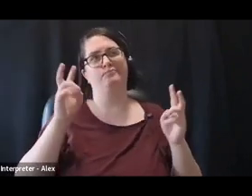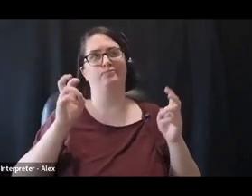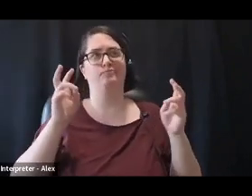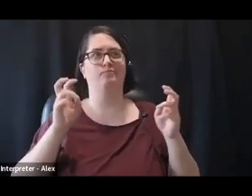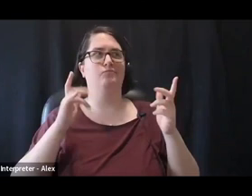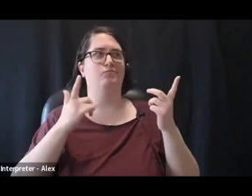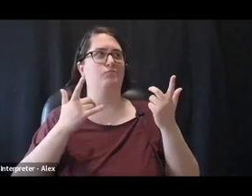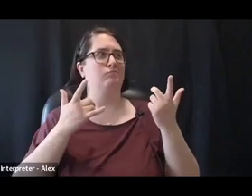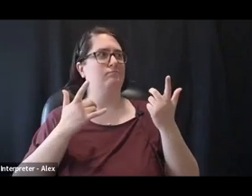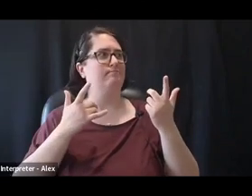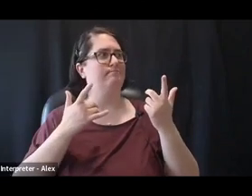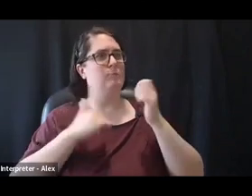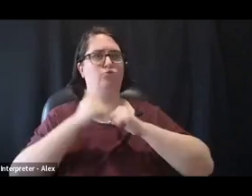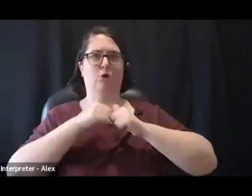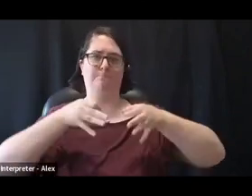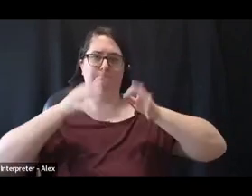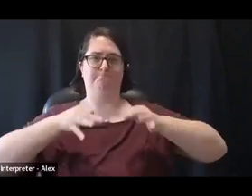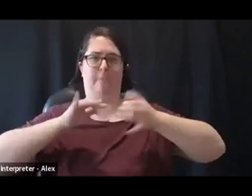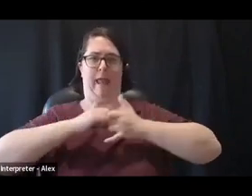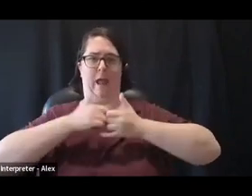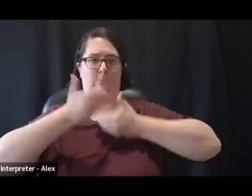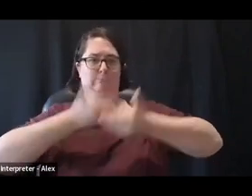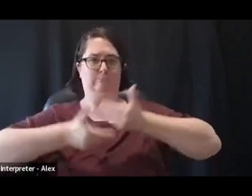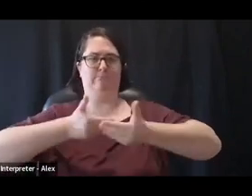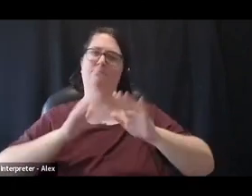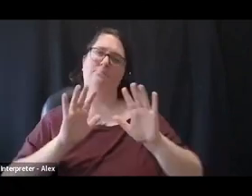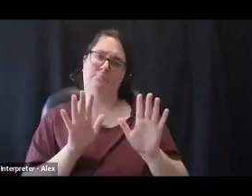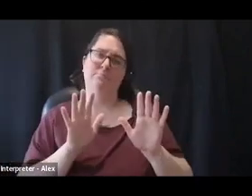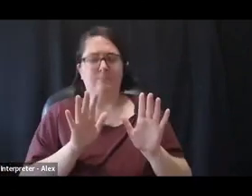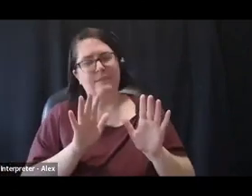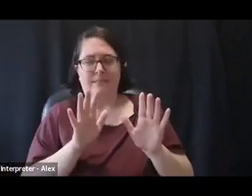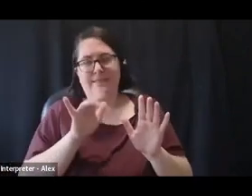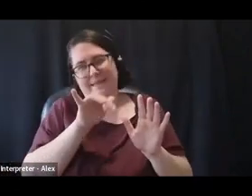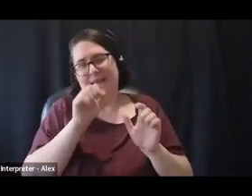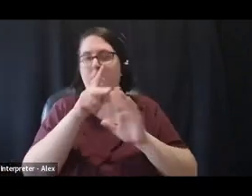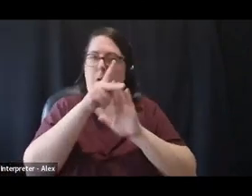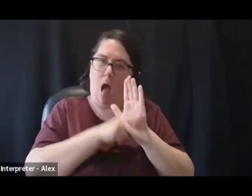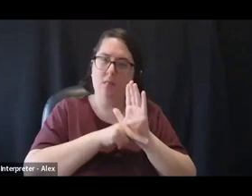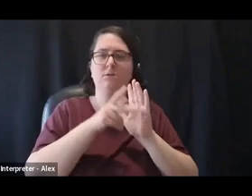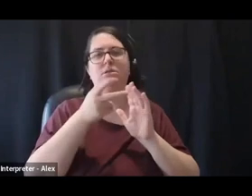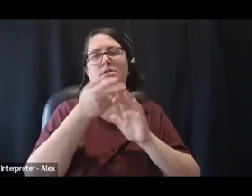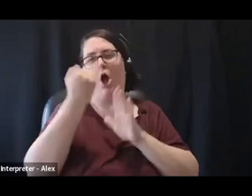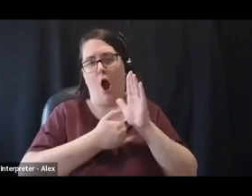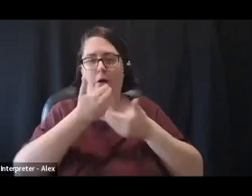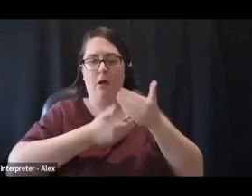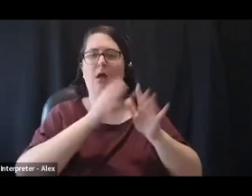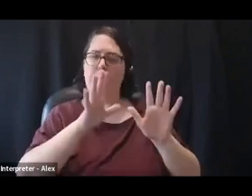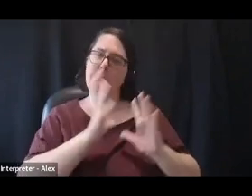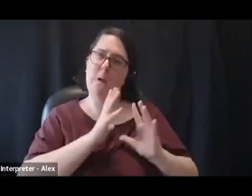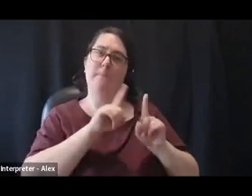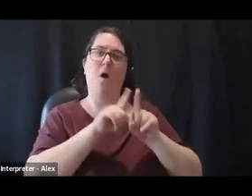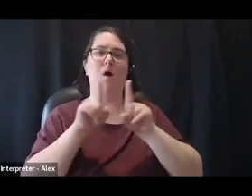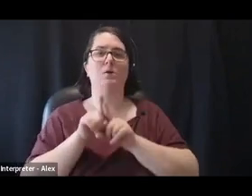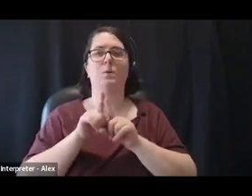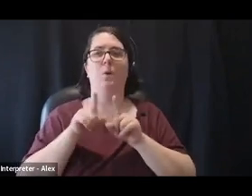rigidity into how we approach things, into our art practices, into the arts organizations or policies that we build, but we also kind of give